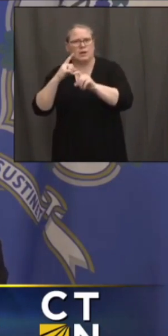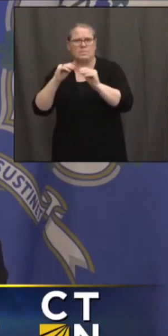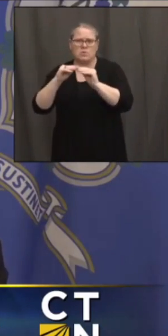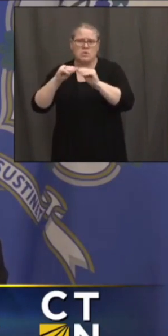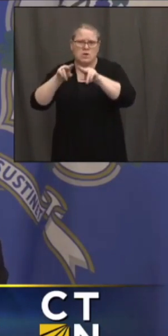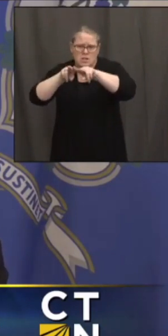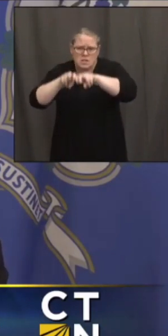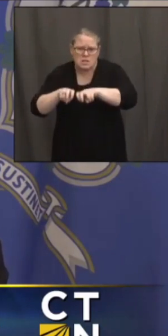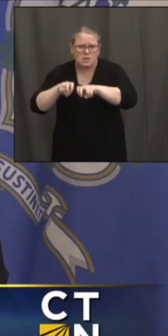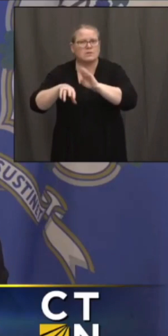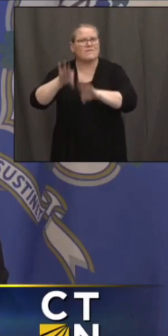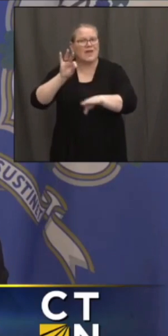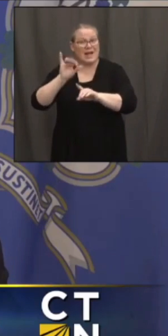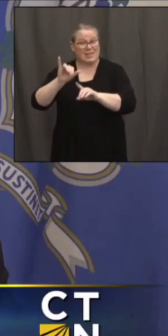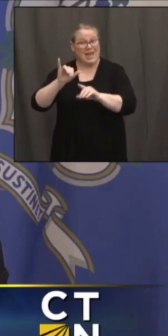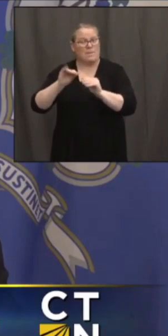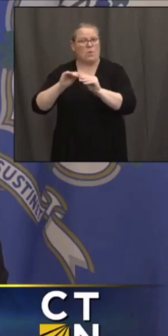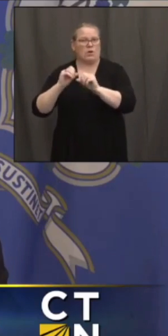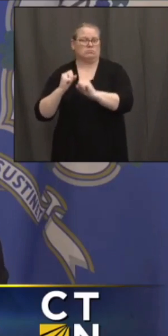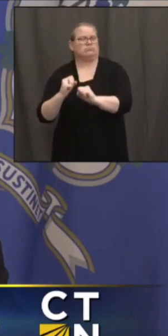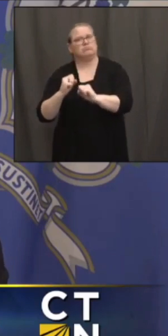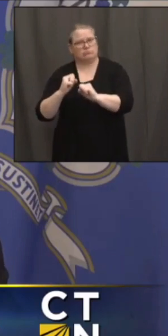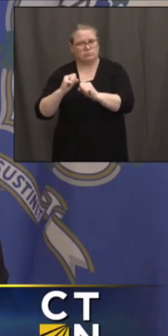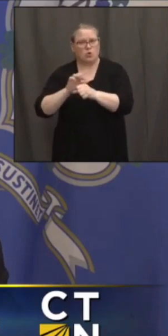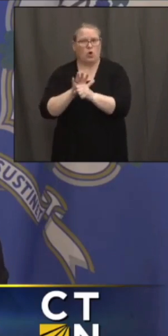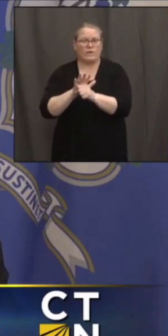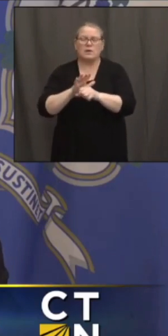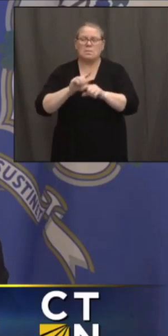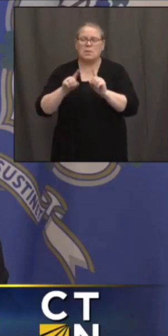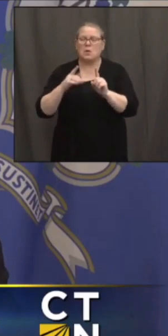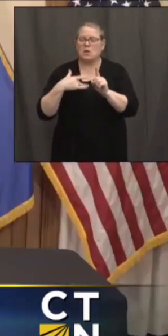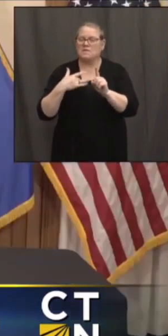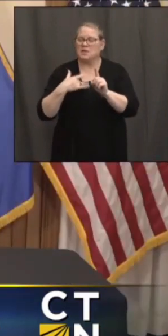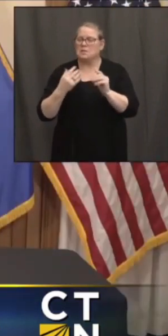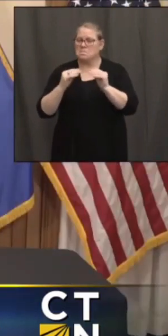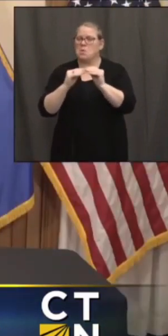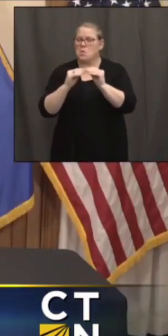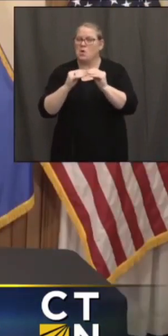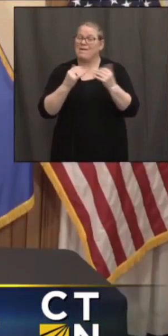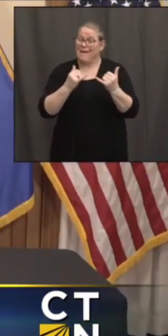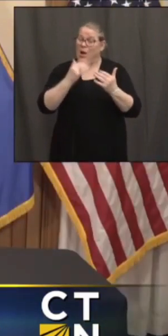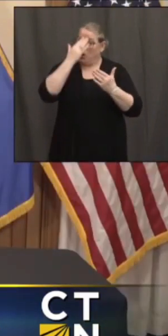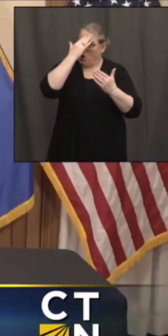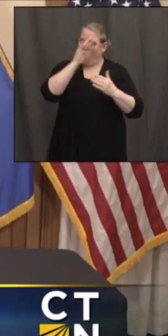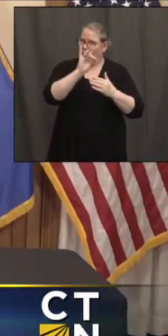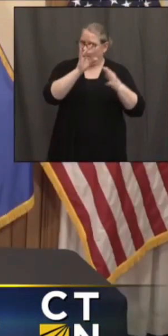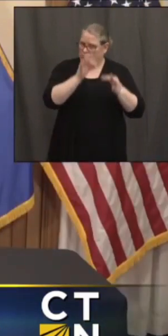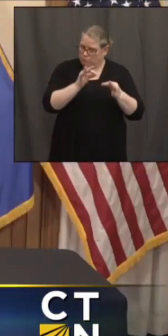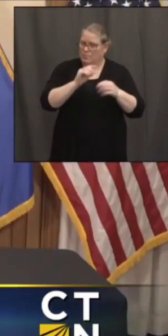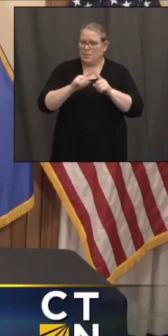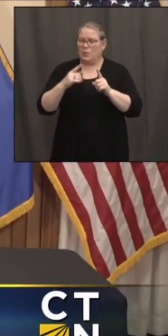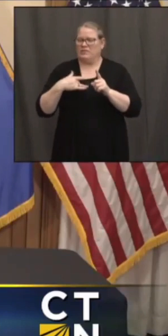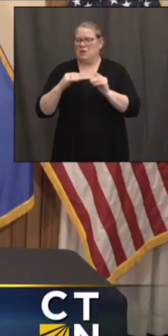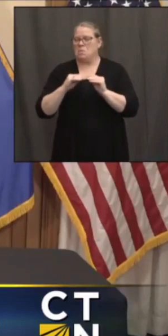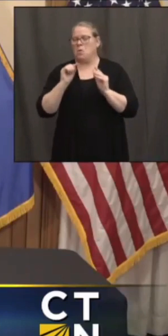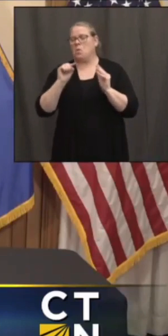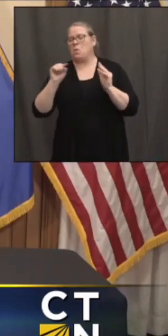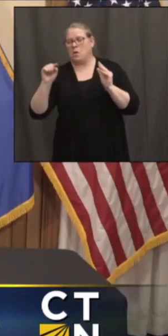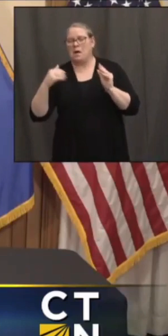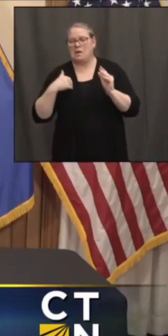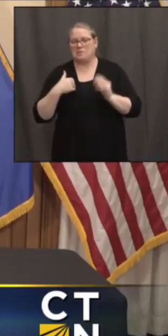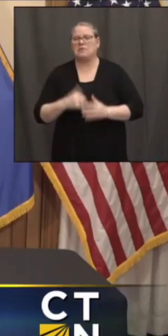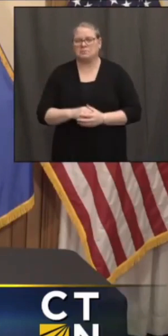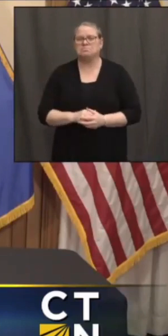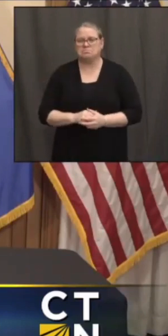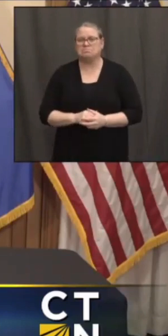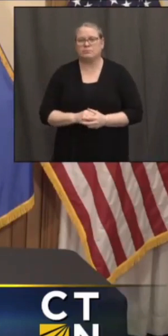We're definitely more than what we're counting right now. And then the chart that you had up, it said a total